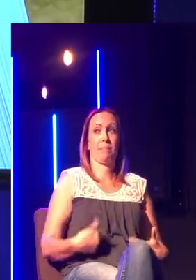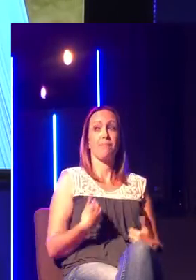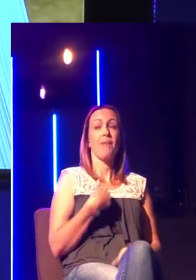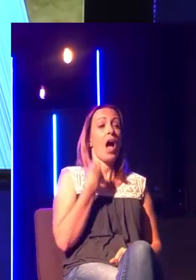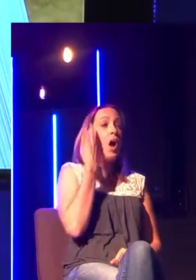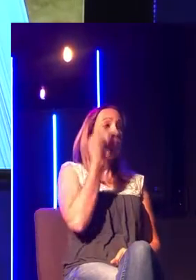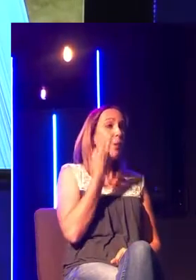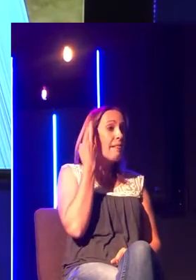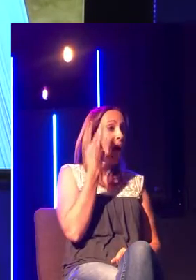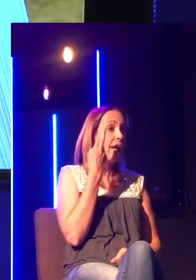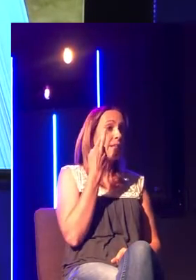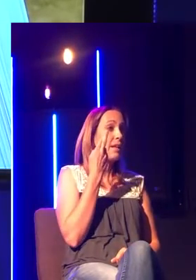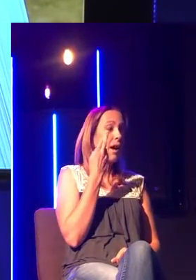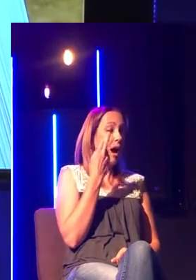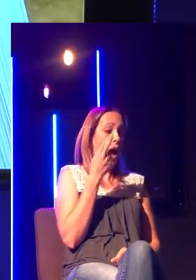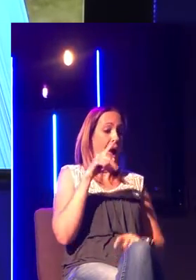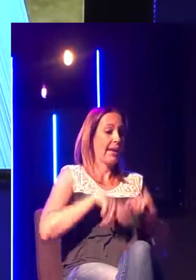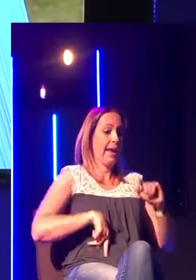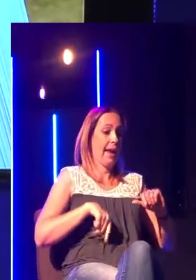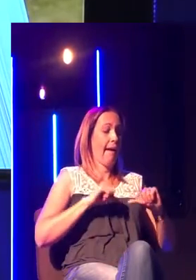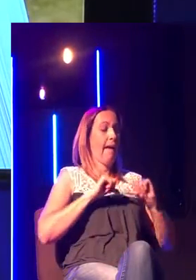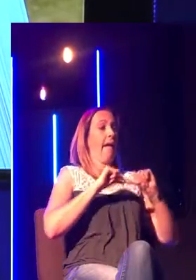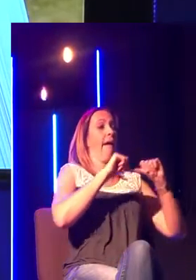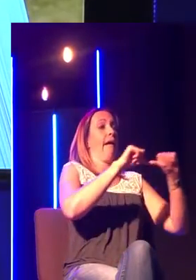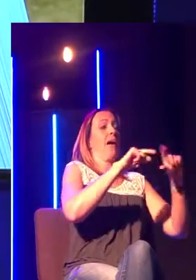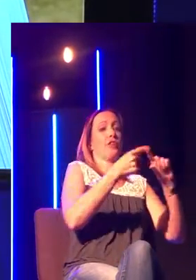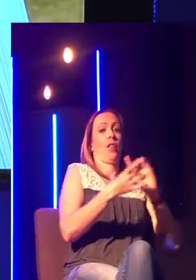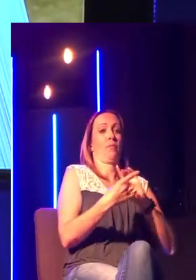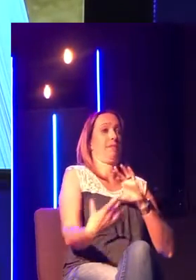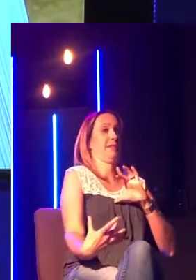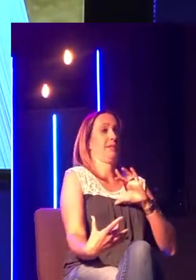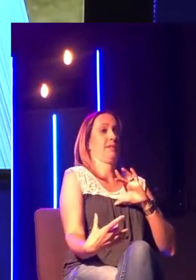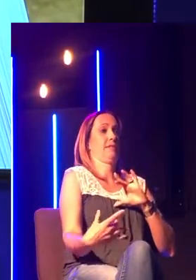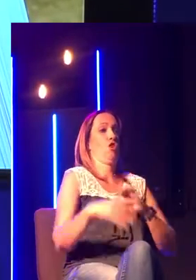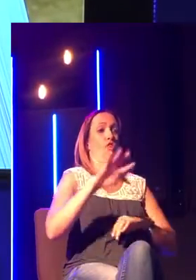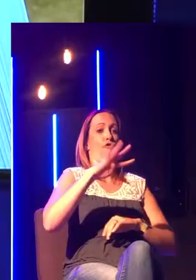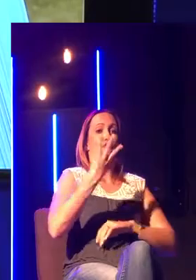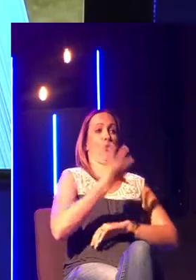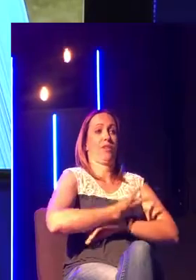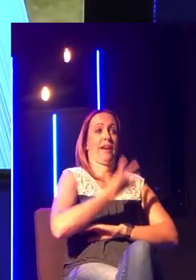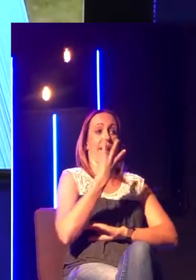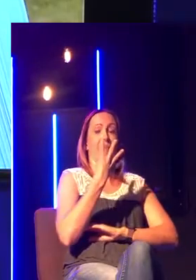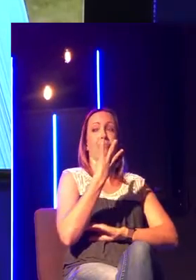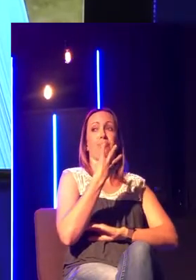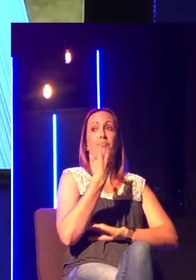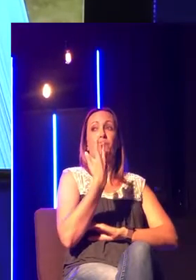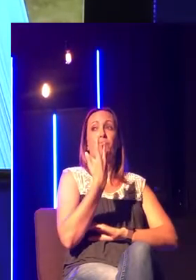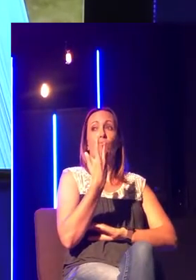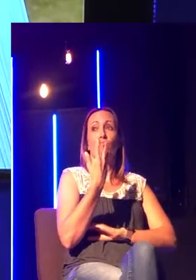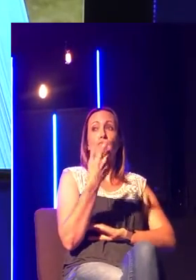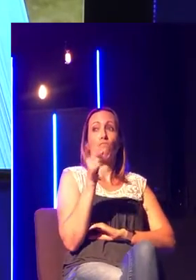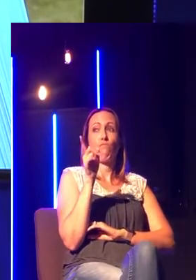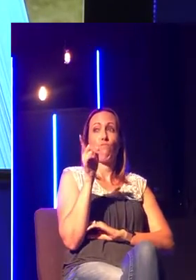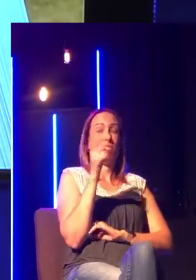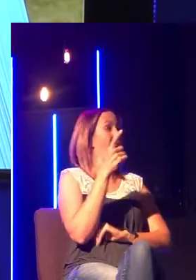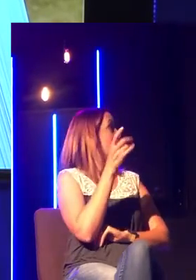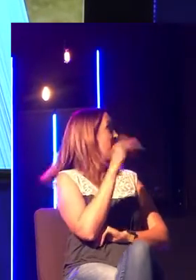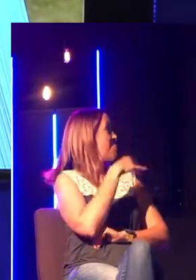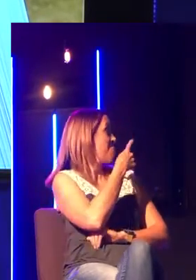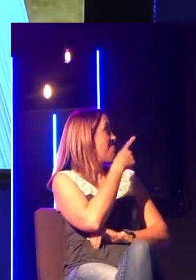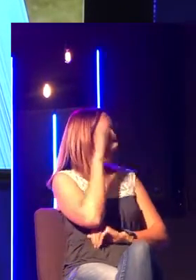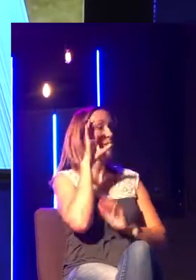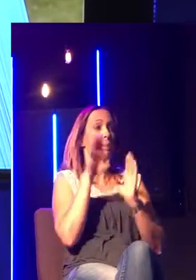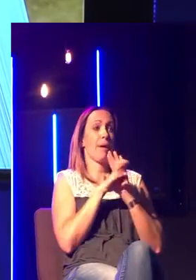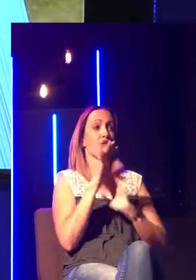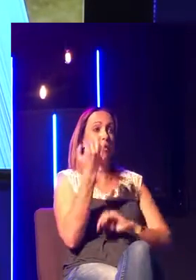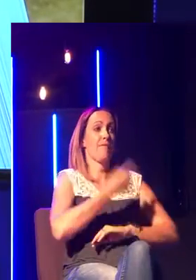I am not going to be able to move forward until I can release these. On the 4th day, I sat in front of that camp. That is actually the picture of